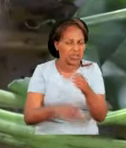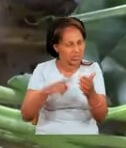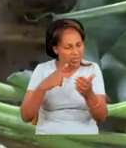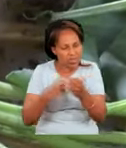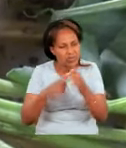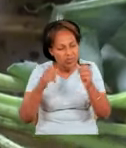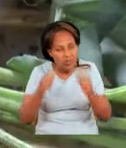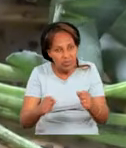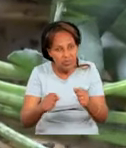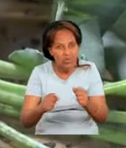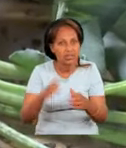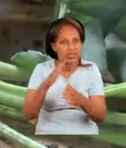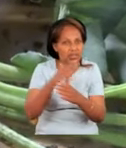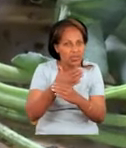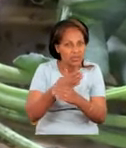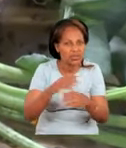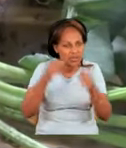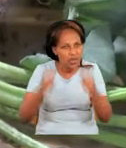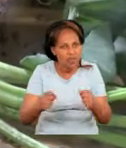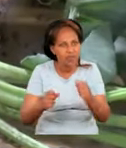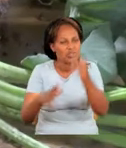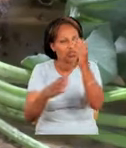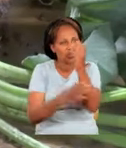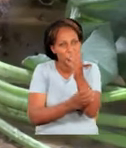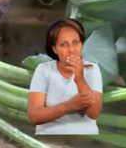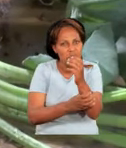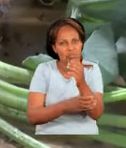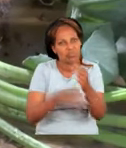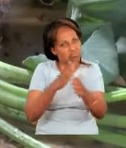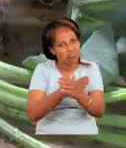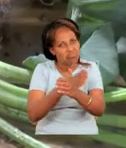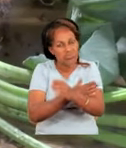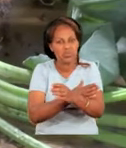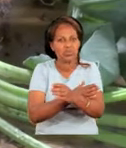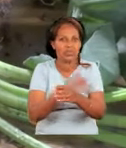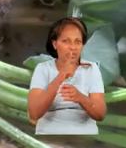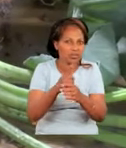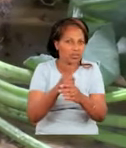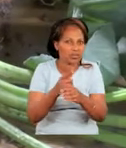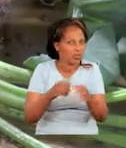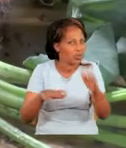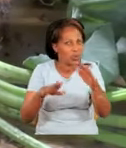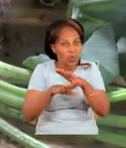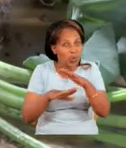a modified leaf. But all roots are found under the ground.